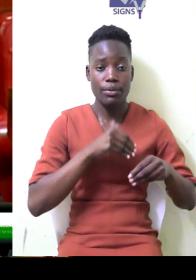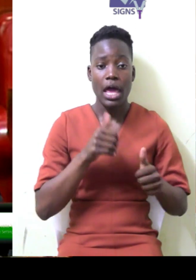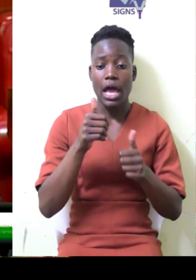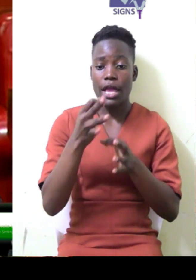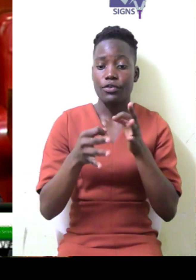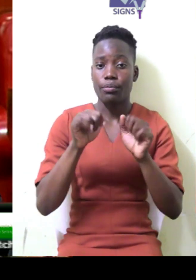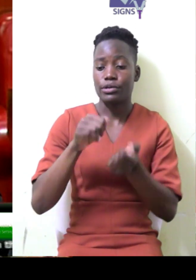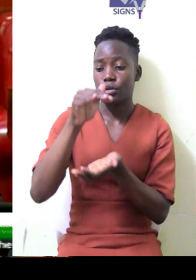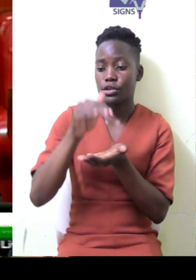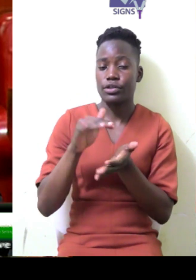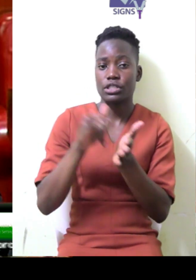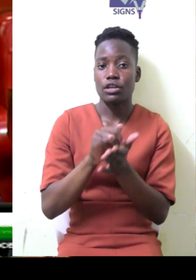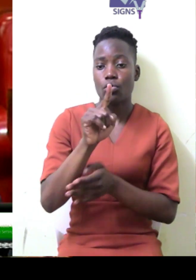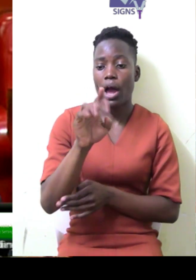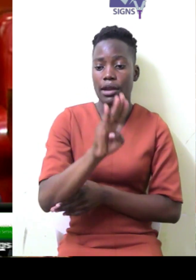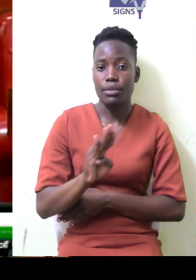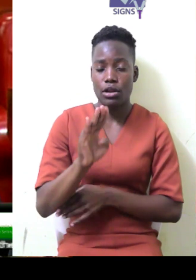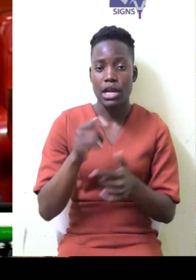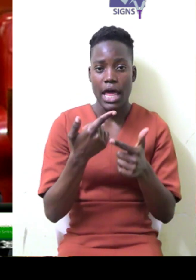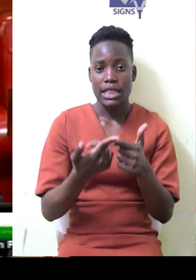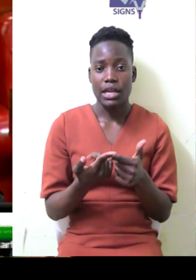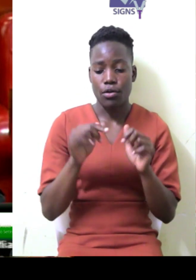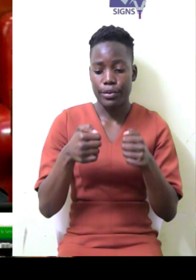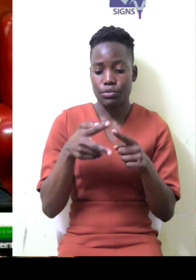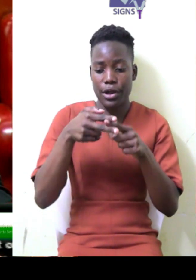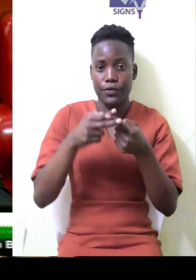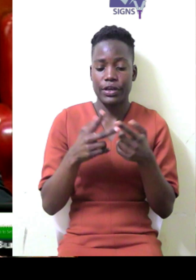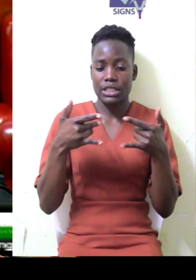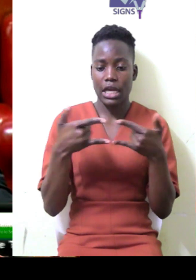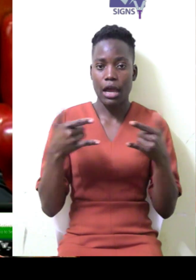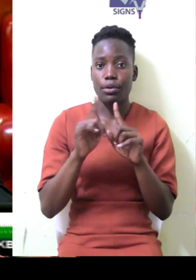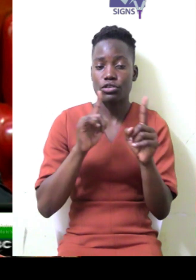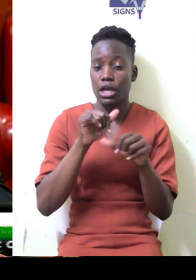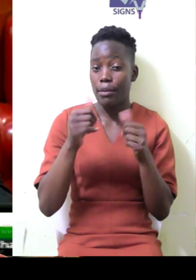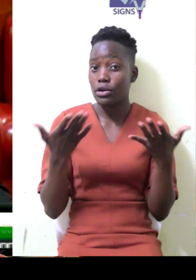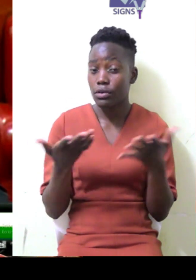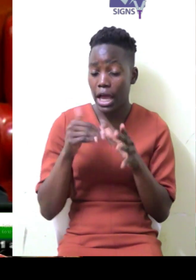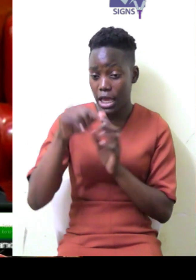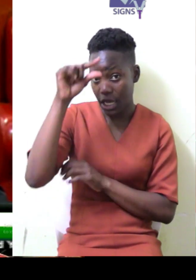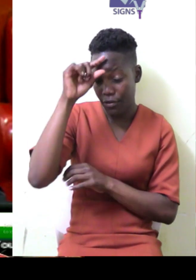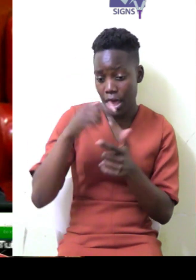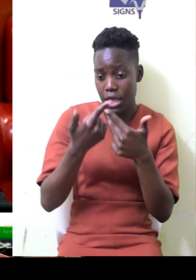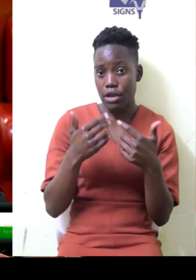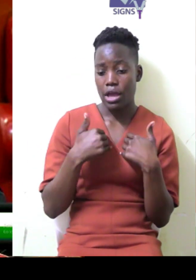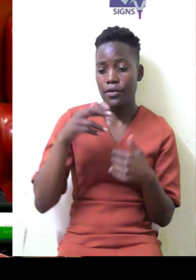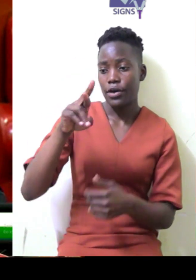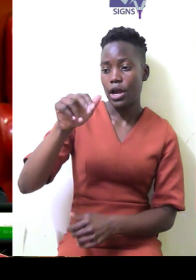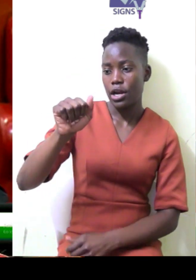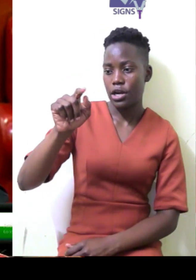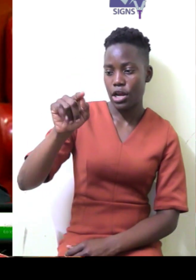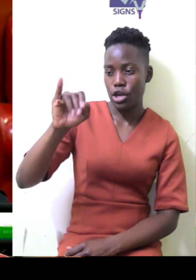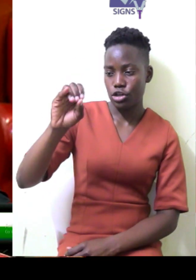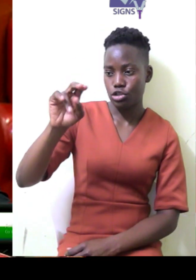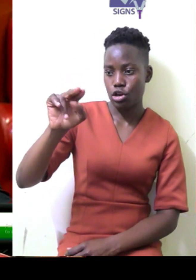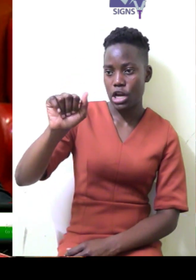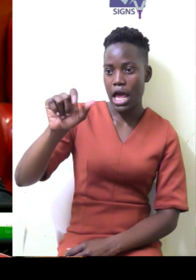just reduce that to 1 billion, we would fix the gap that they are talking about in government. Then there's rationalization, Mr. Speaker. Mr. Speaker, you